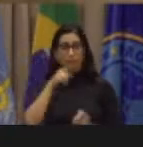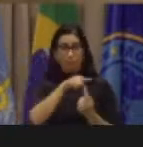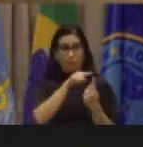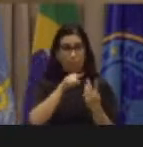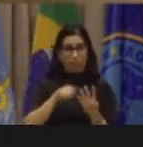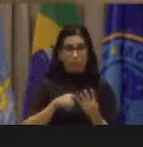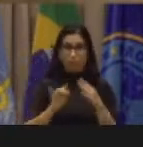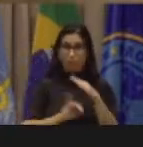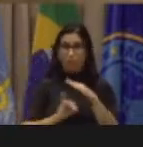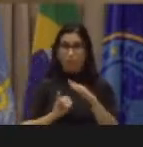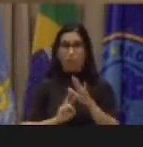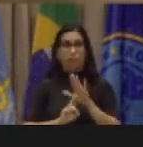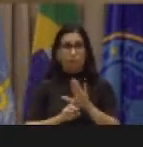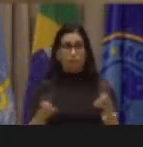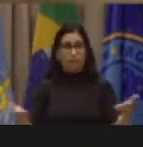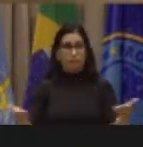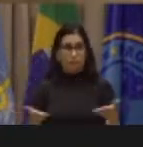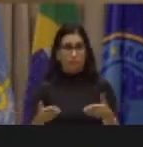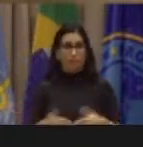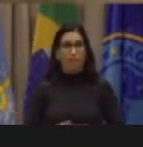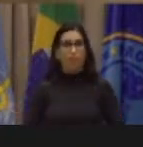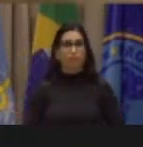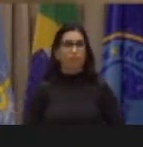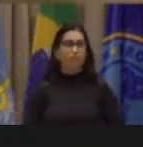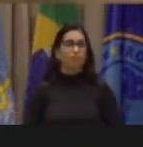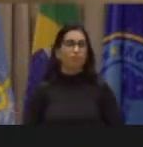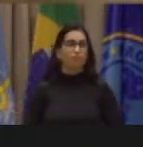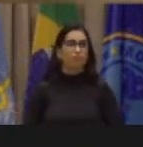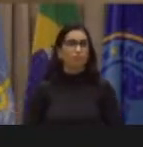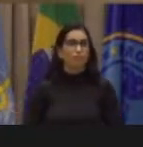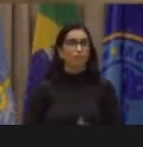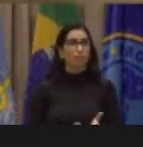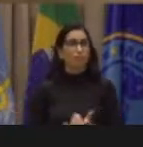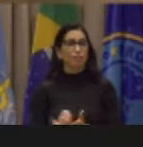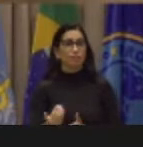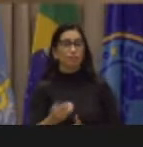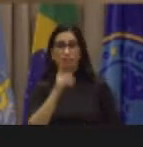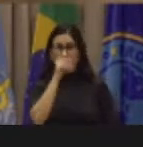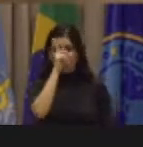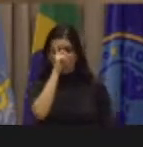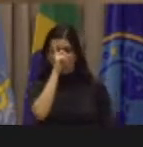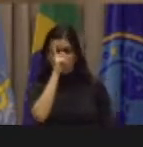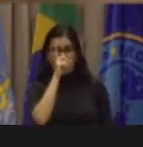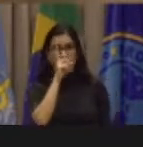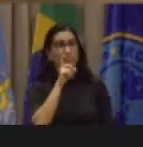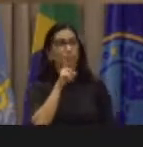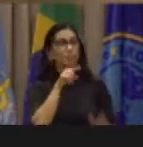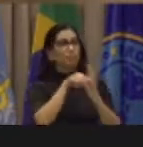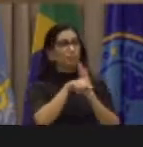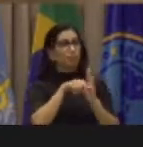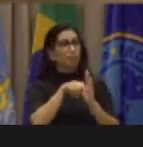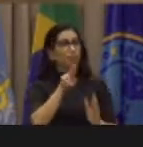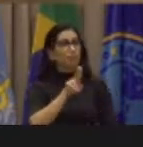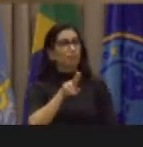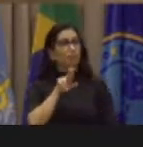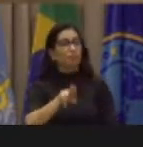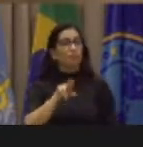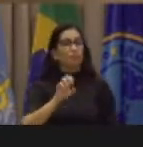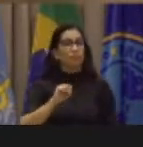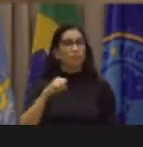them, that's going to be in this round table today. Hospital workers,